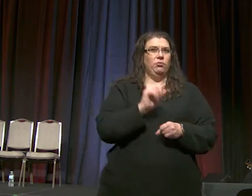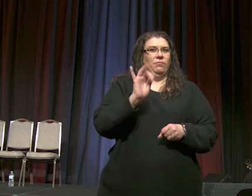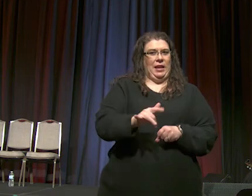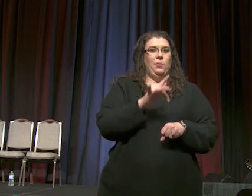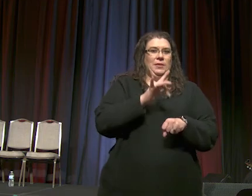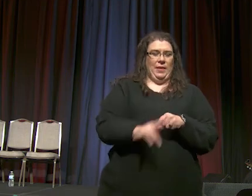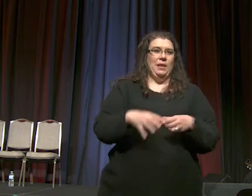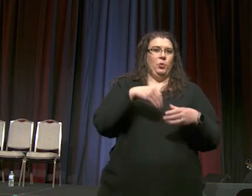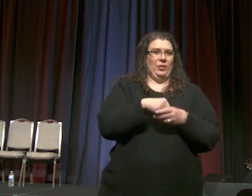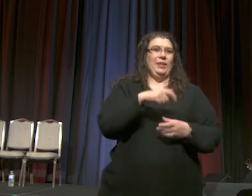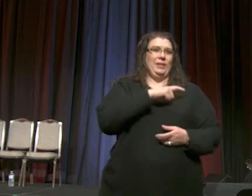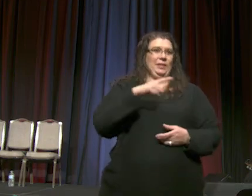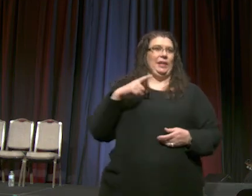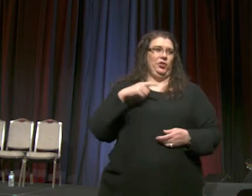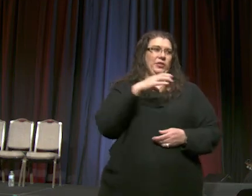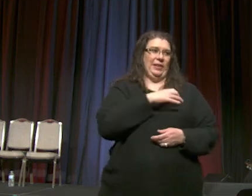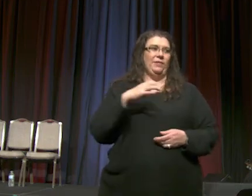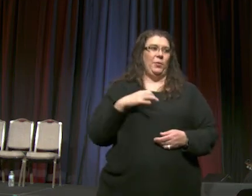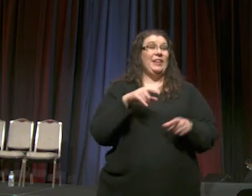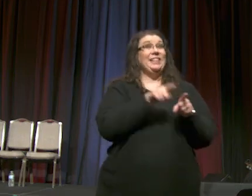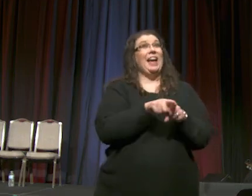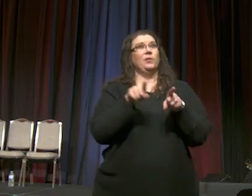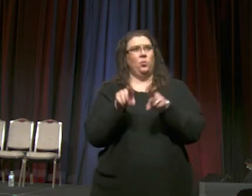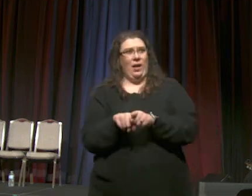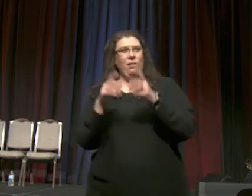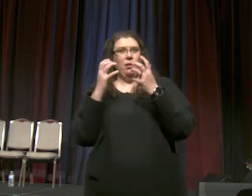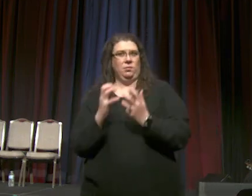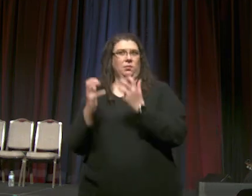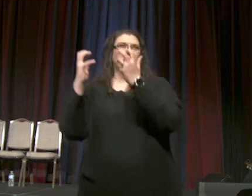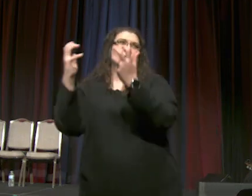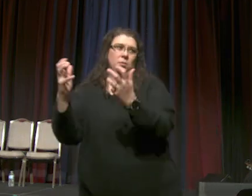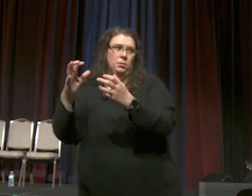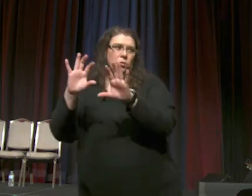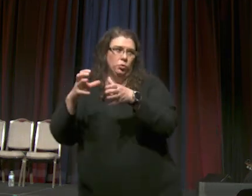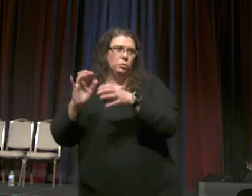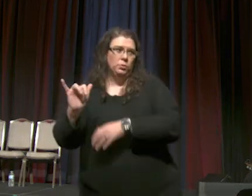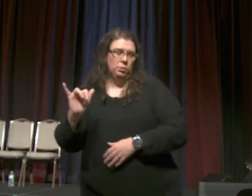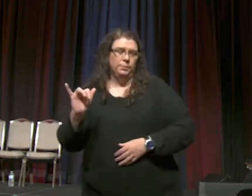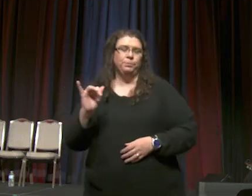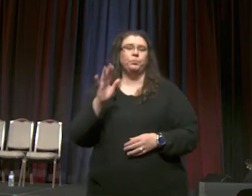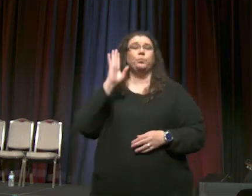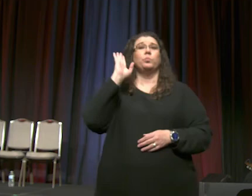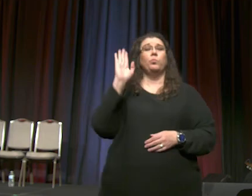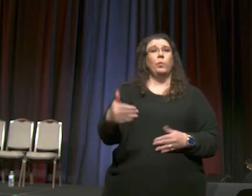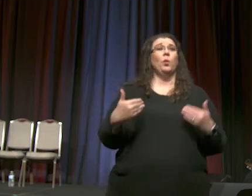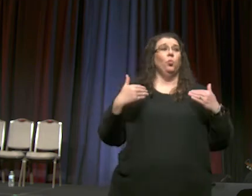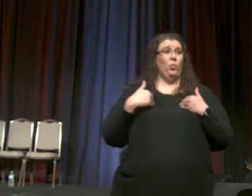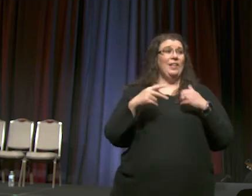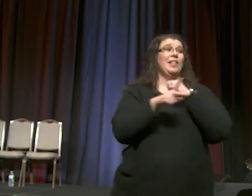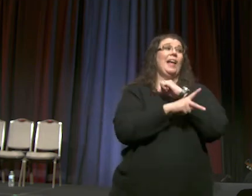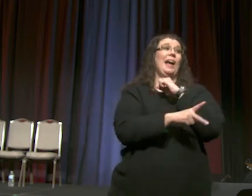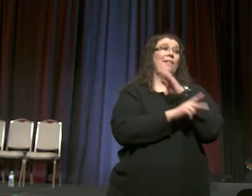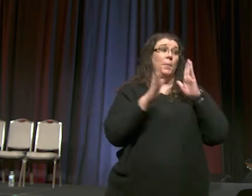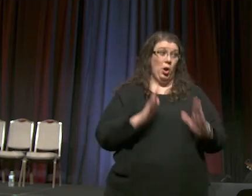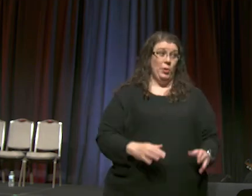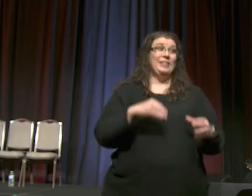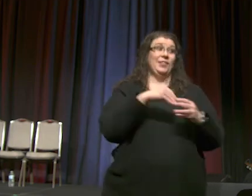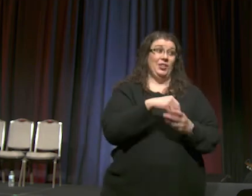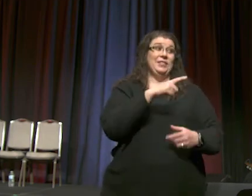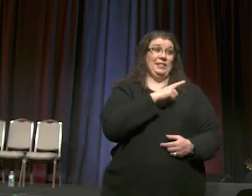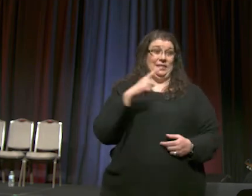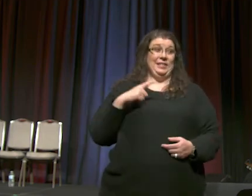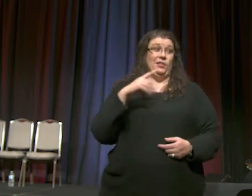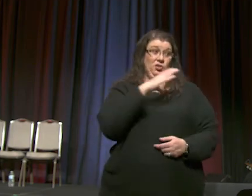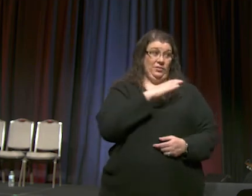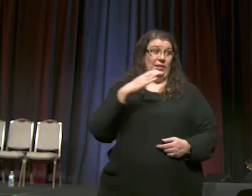available within the legislative committees as well as within the plenary. There will be parliamentarians in the legislative committees.